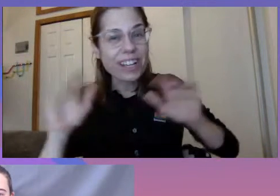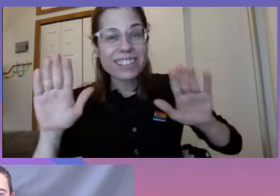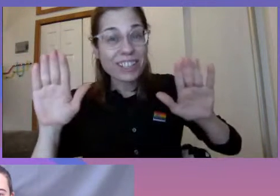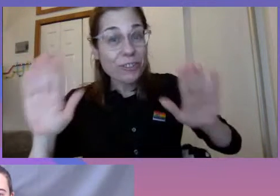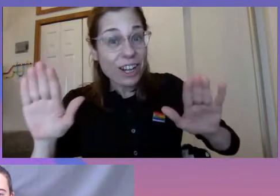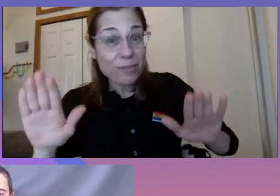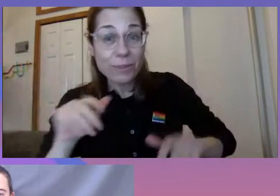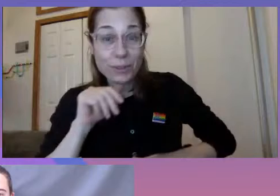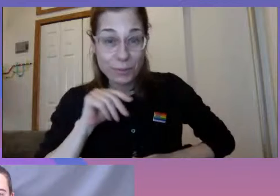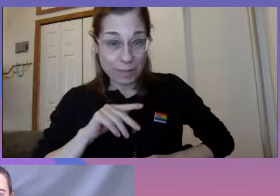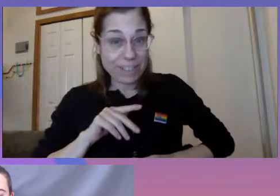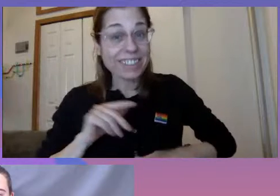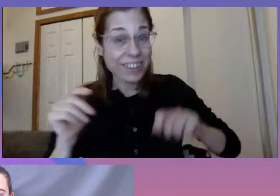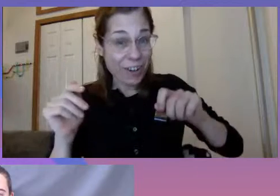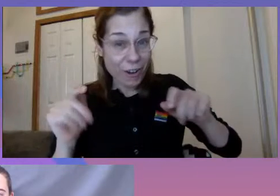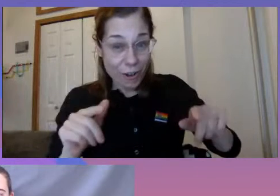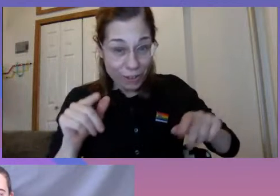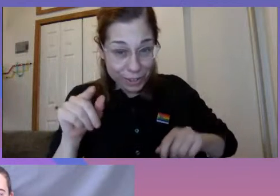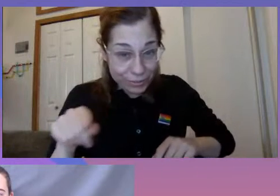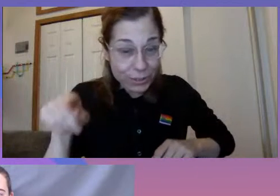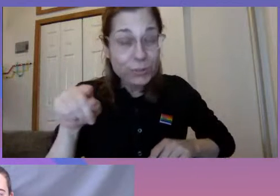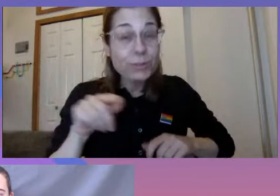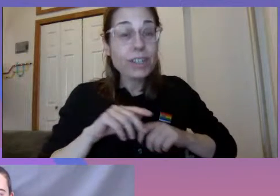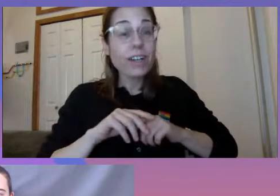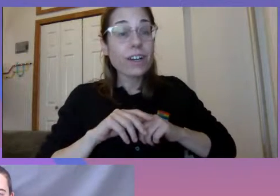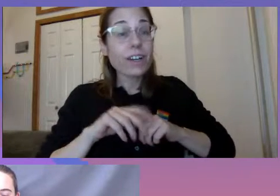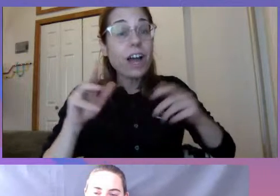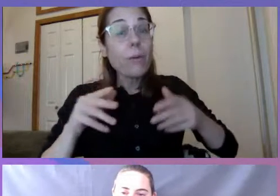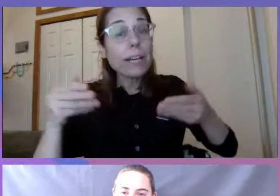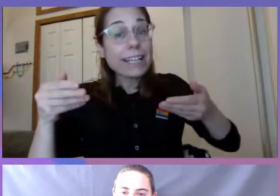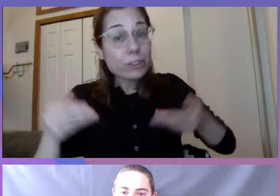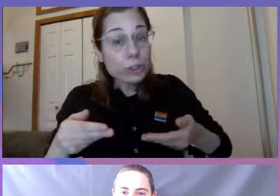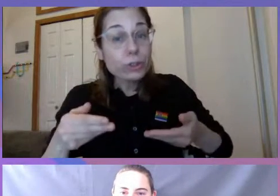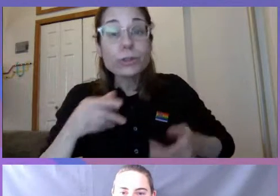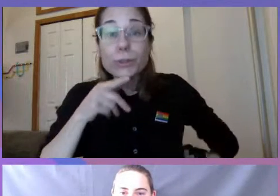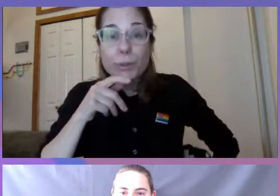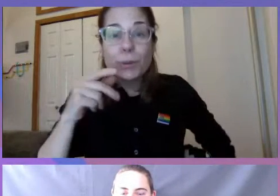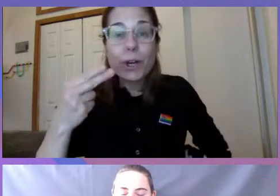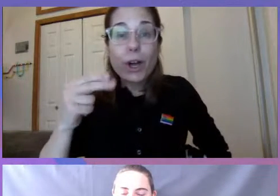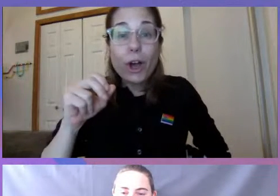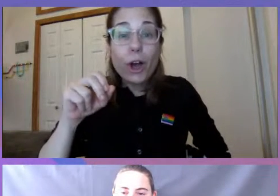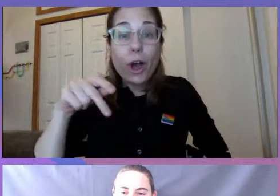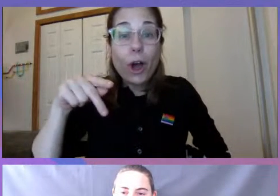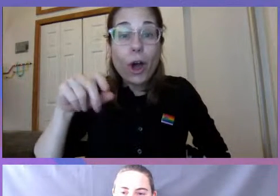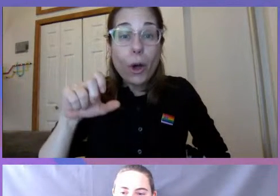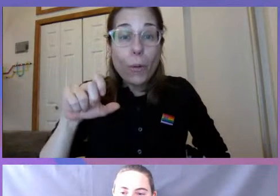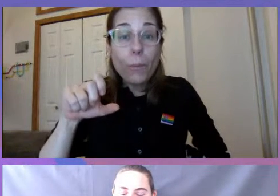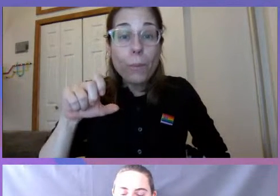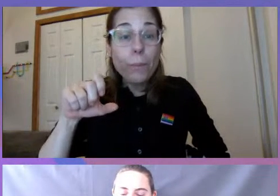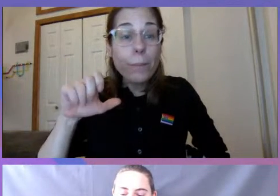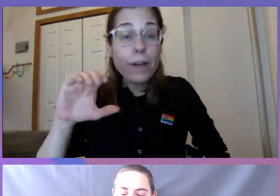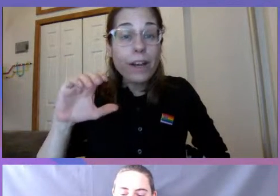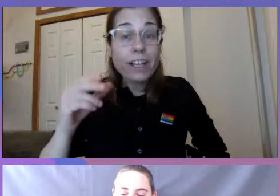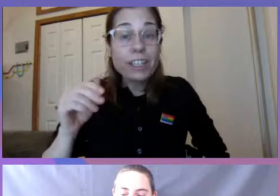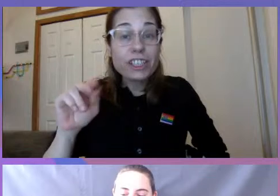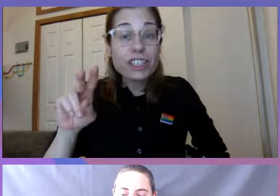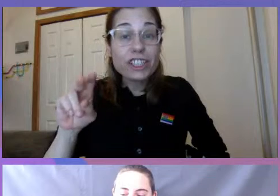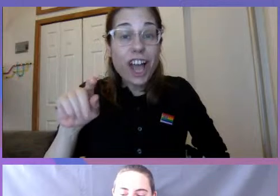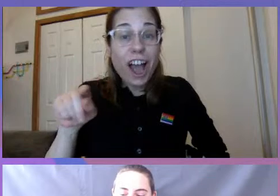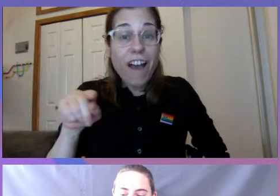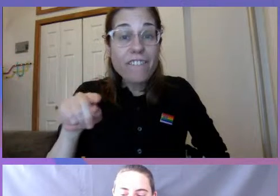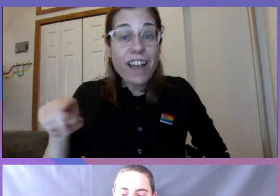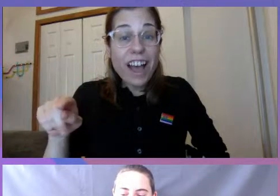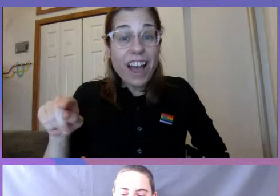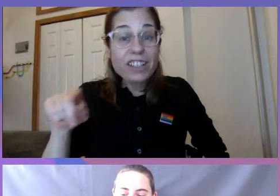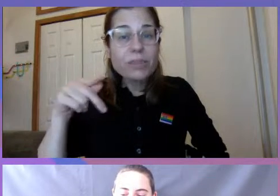I would like to introduce Hope Chávez, who's here with us today. Her pronouns are she,